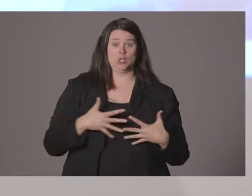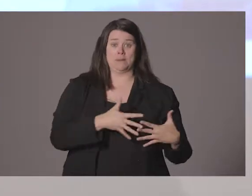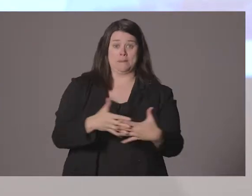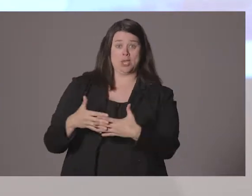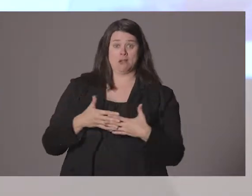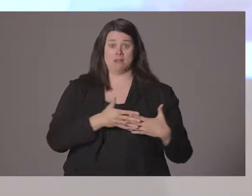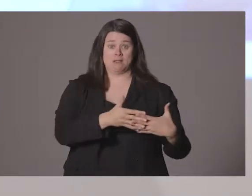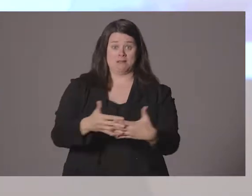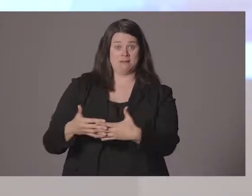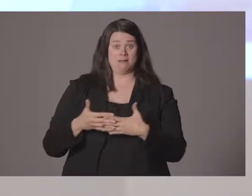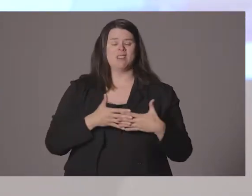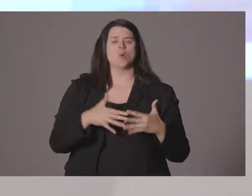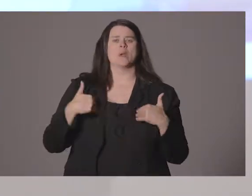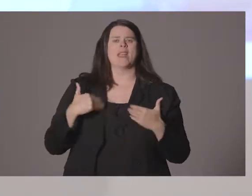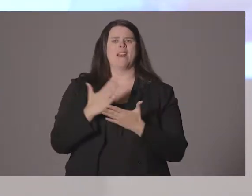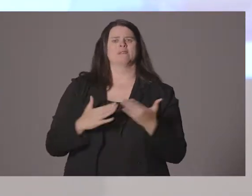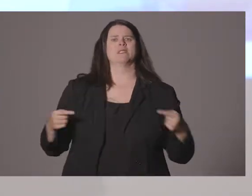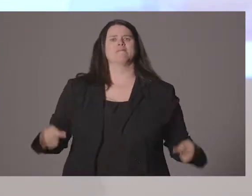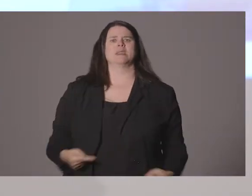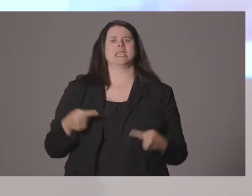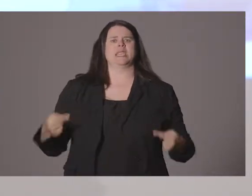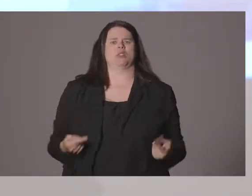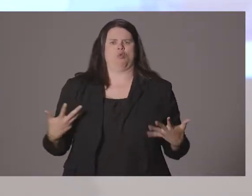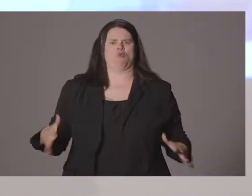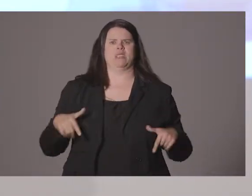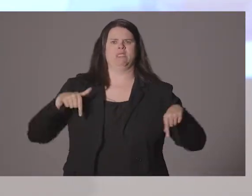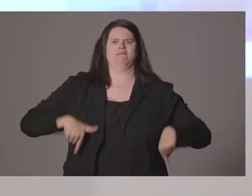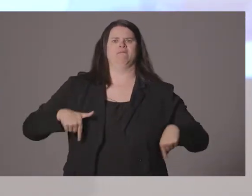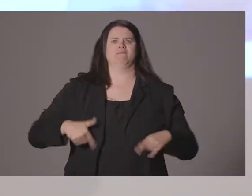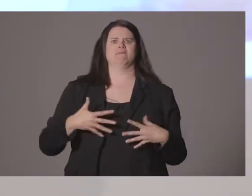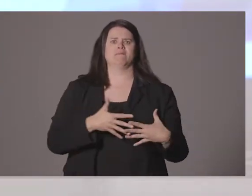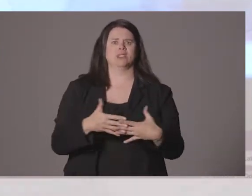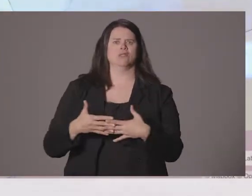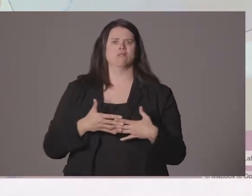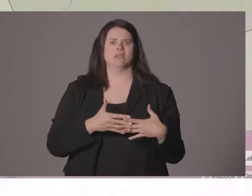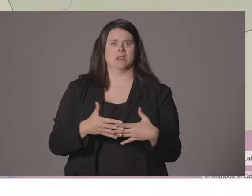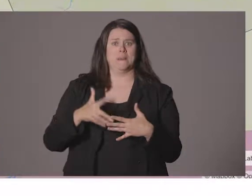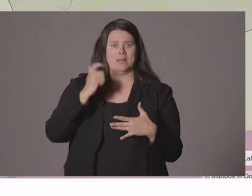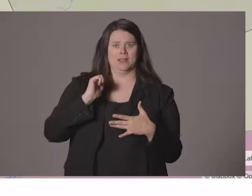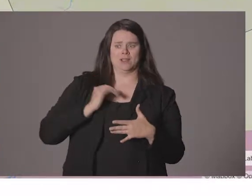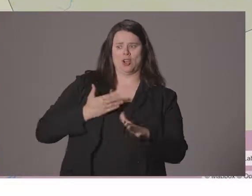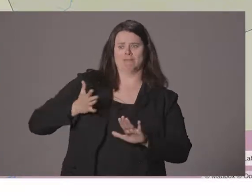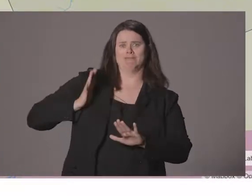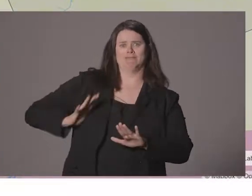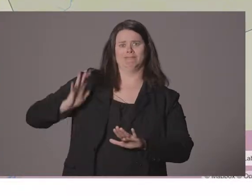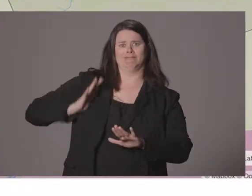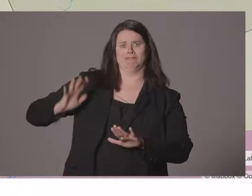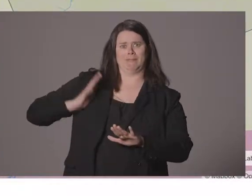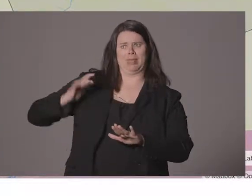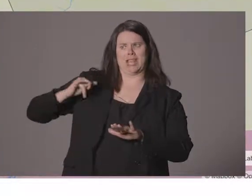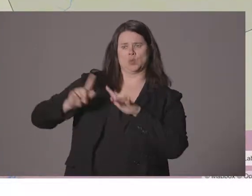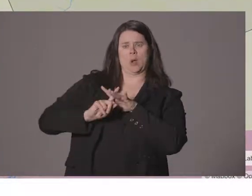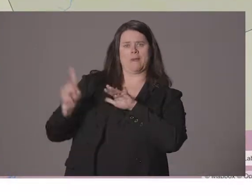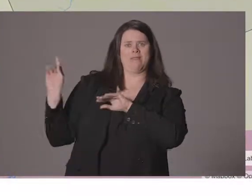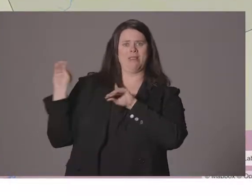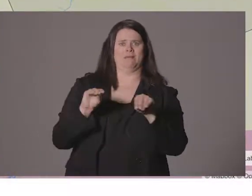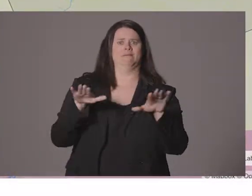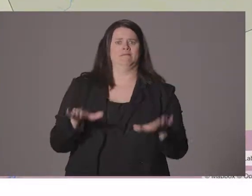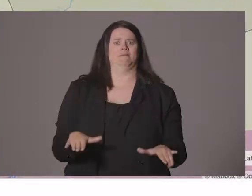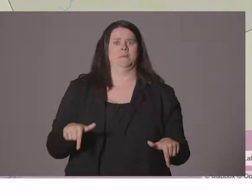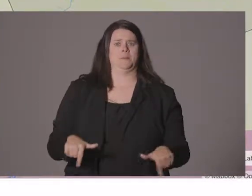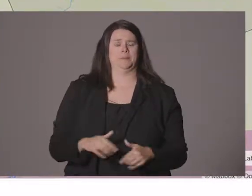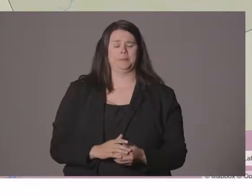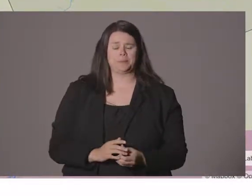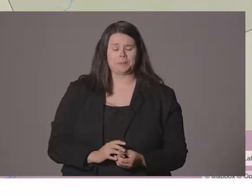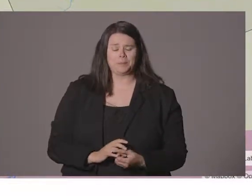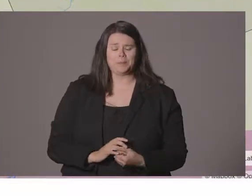country. And there's a little bit of a different hue of it in this particular region. According to this map,